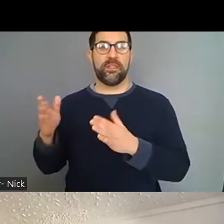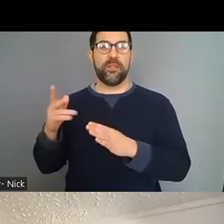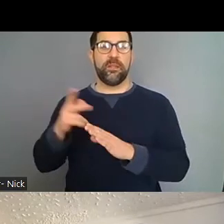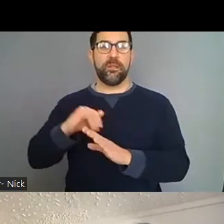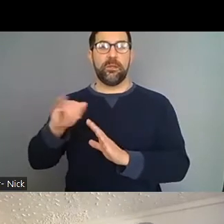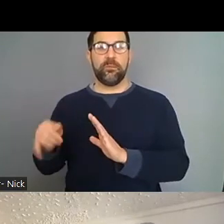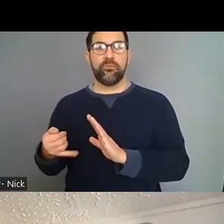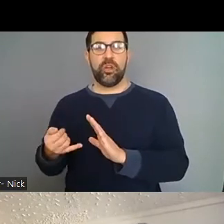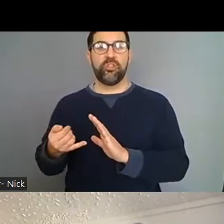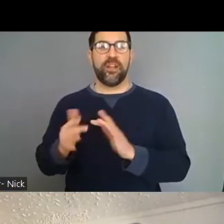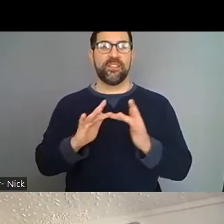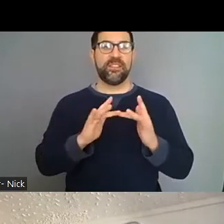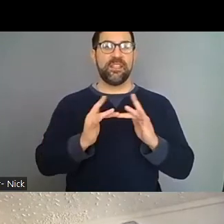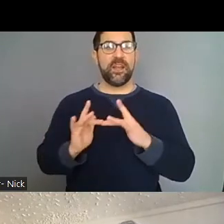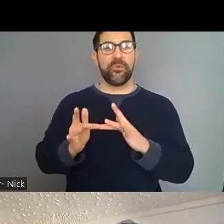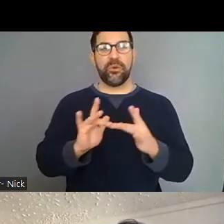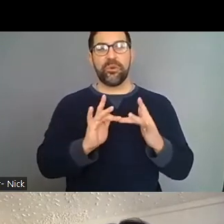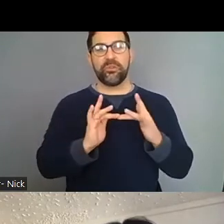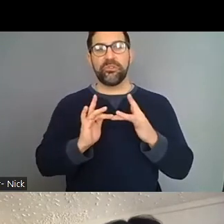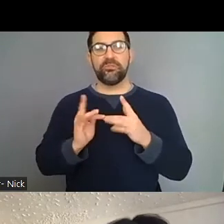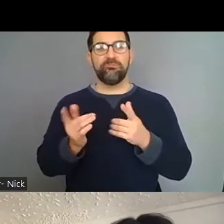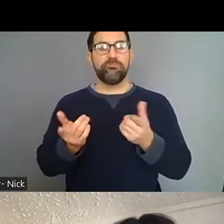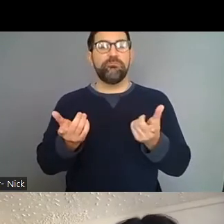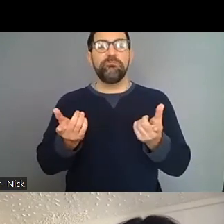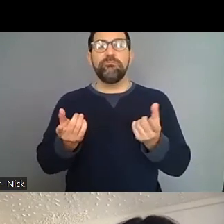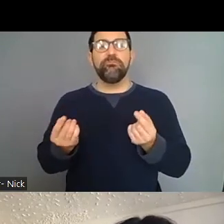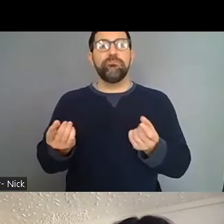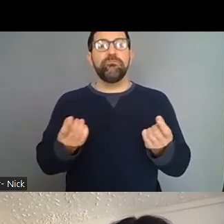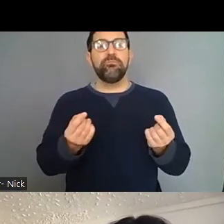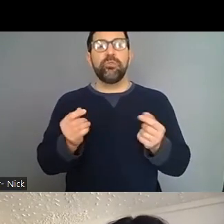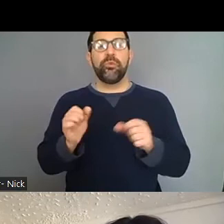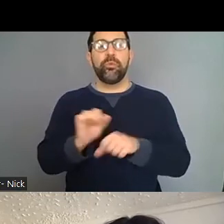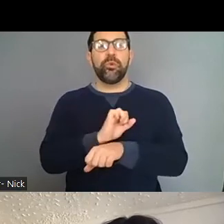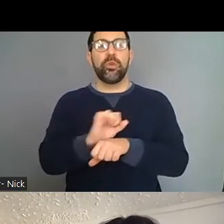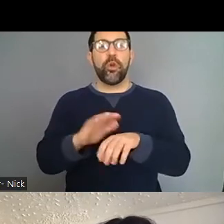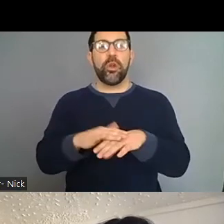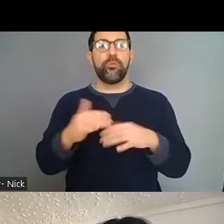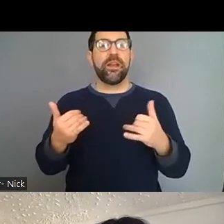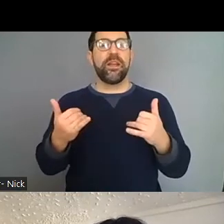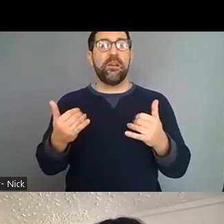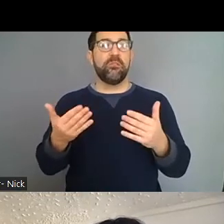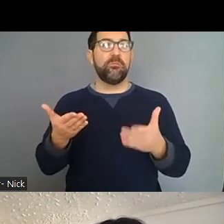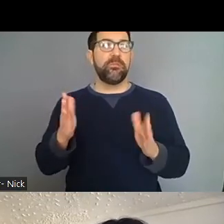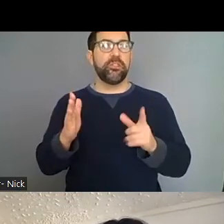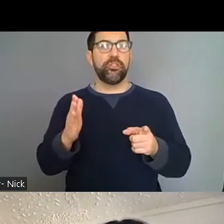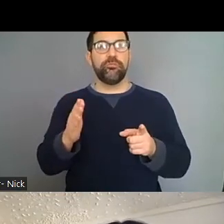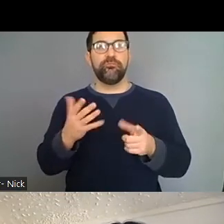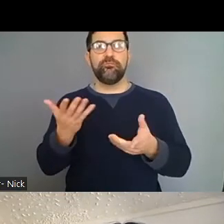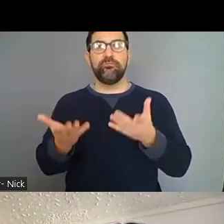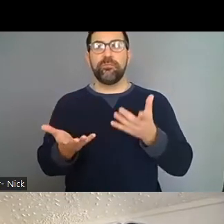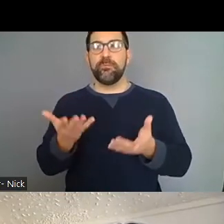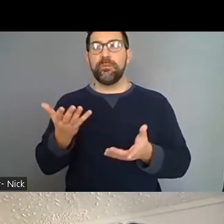networks, more are you working on? So this might allow you to, you know, extend